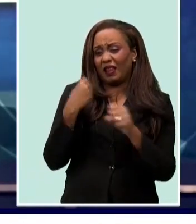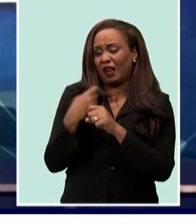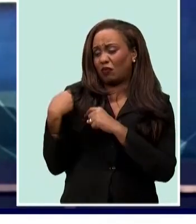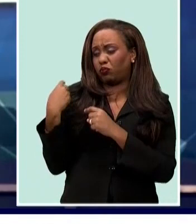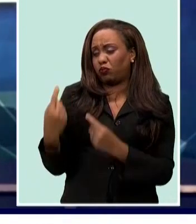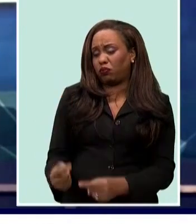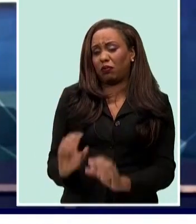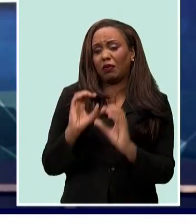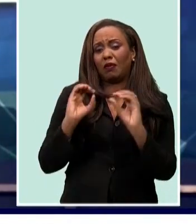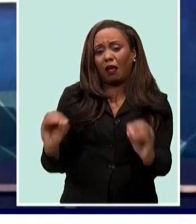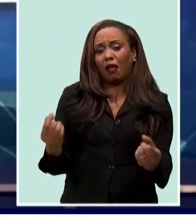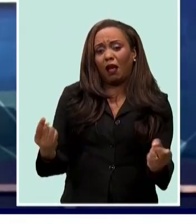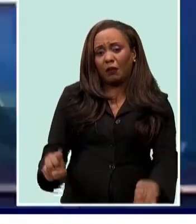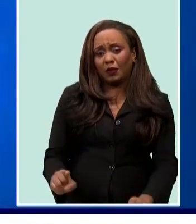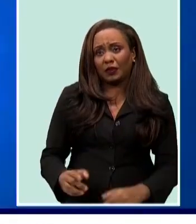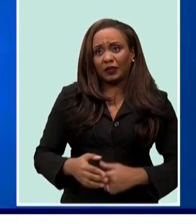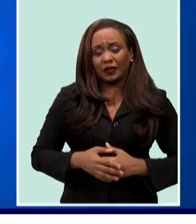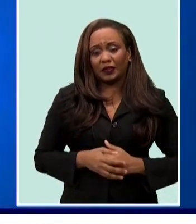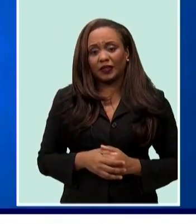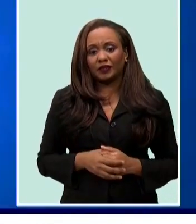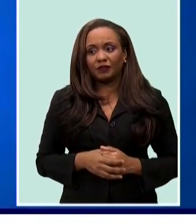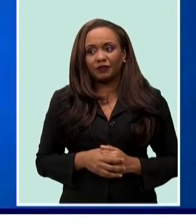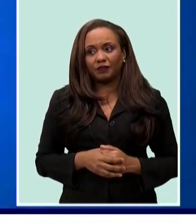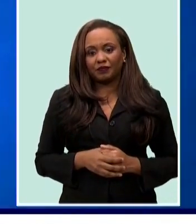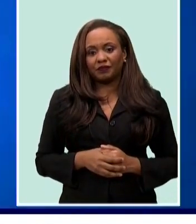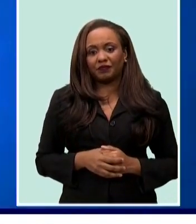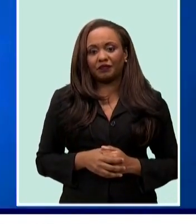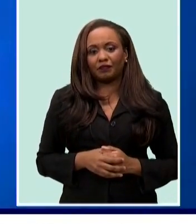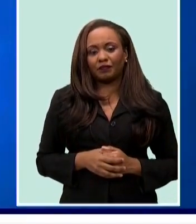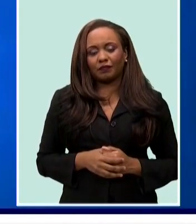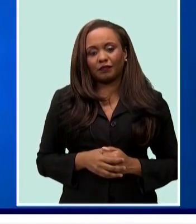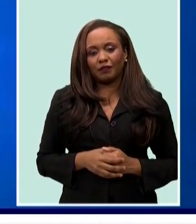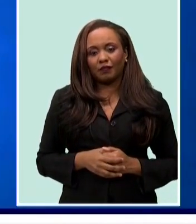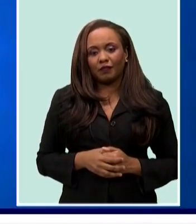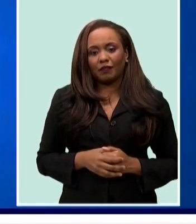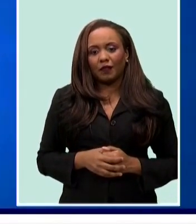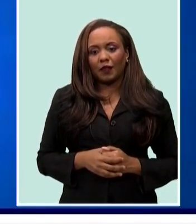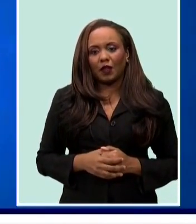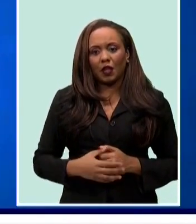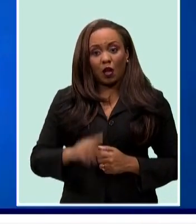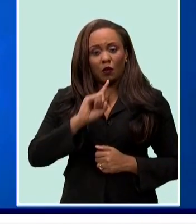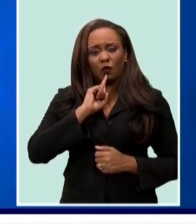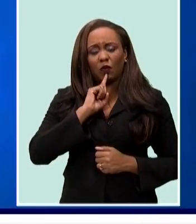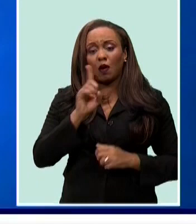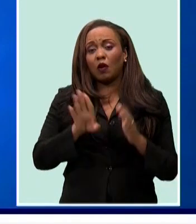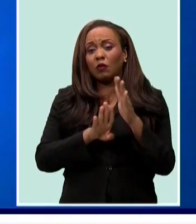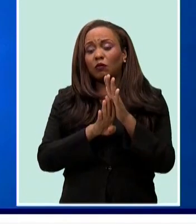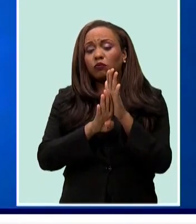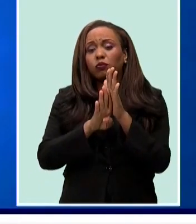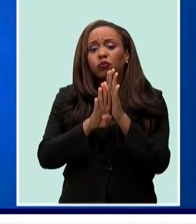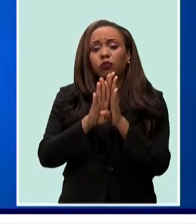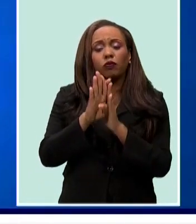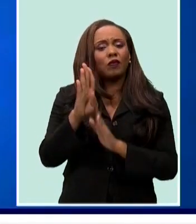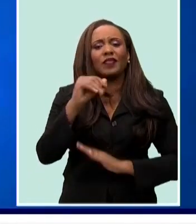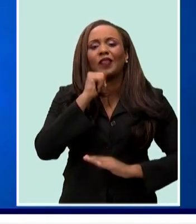decade. A real growth strategy is not